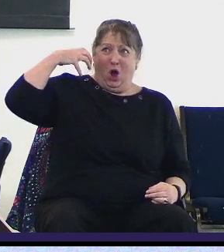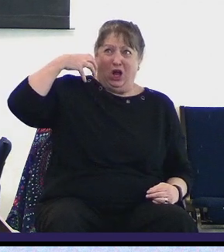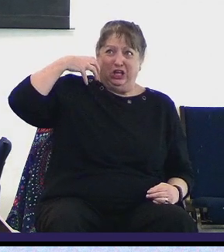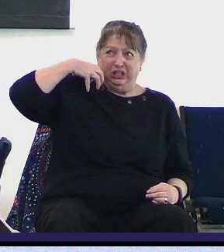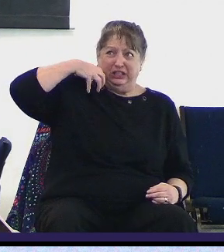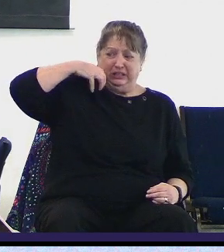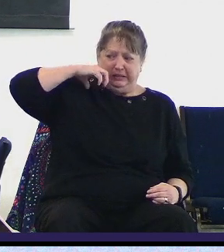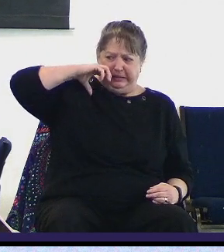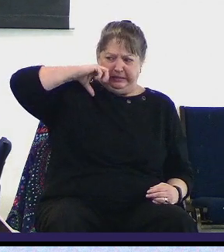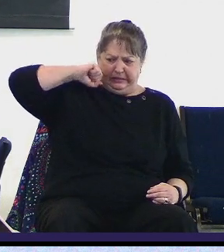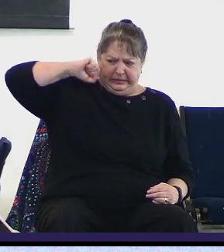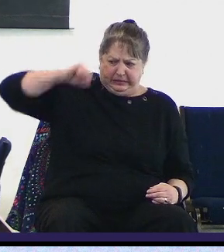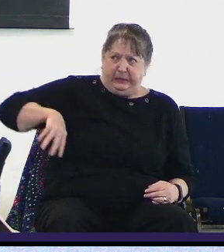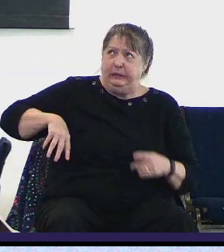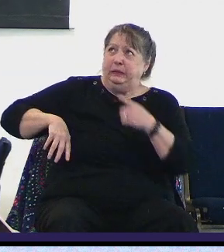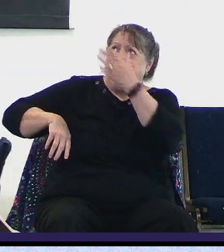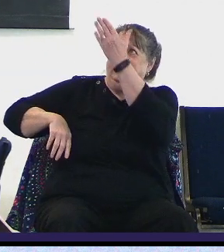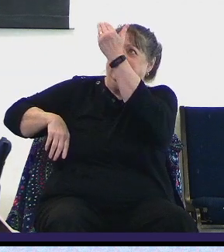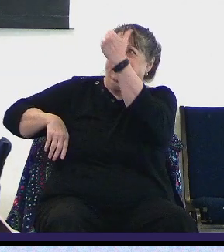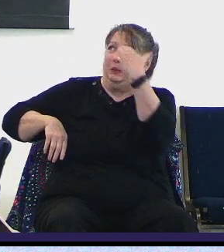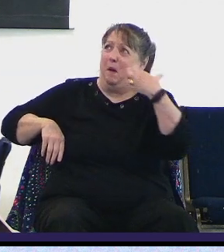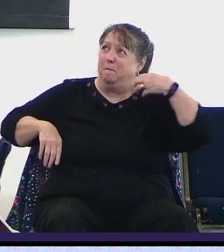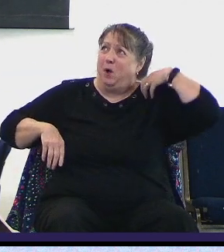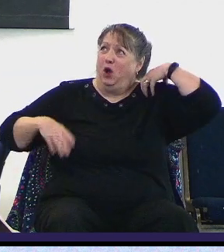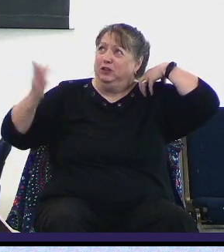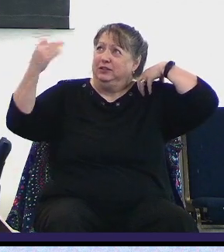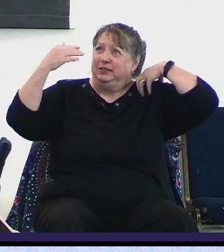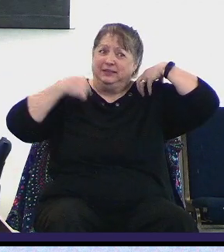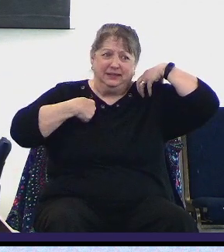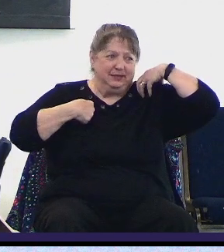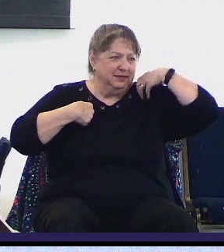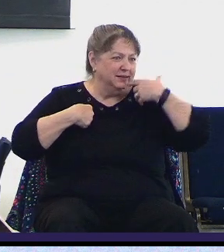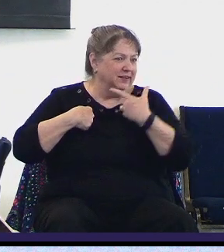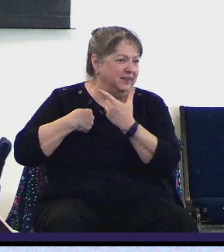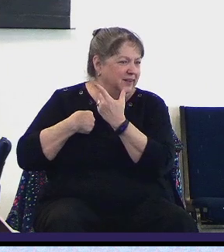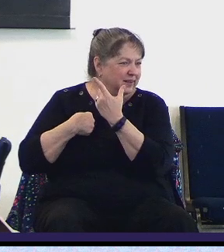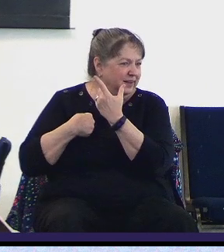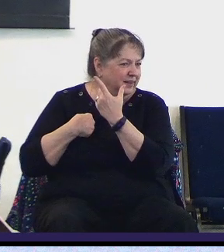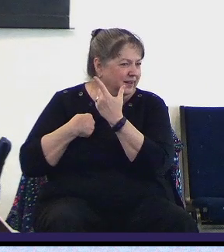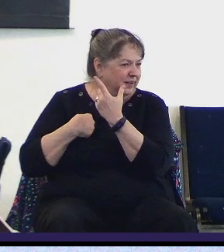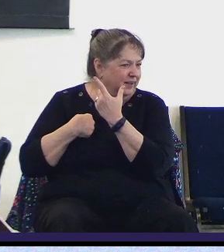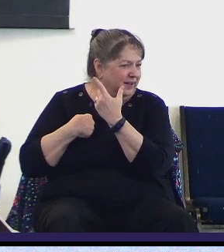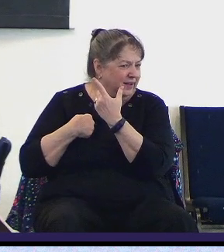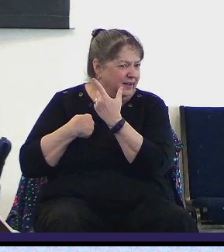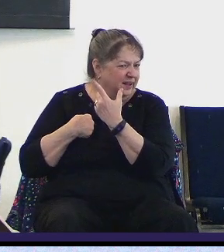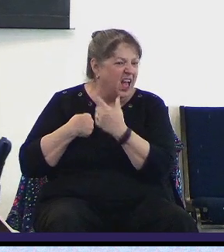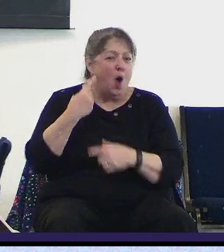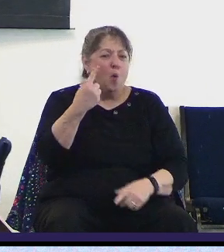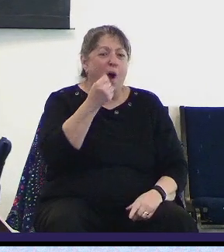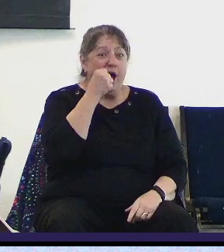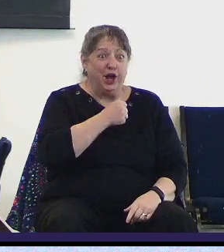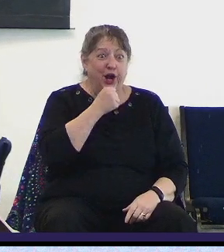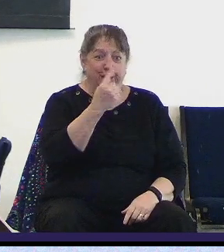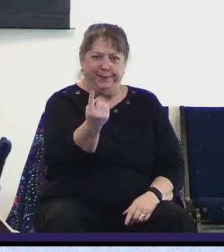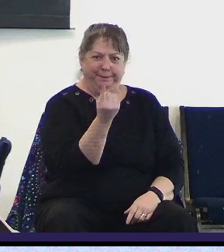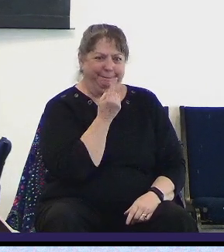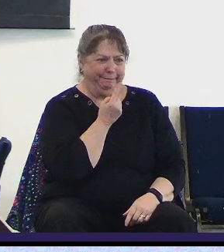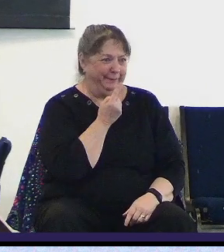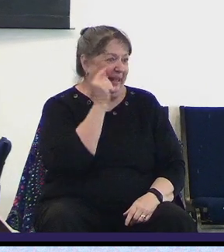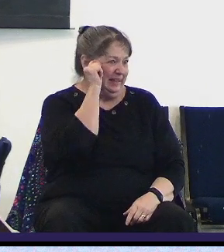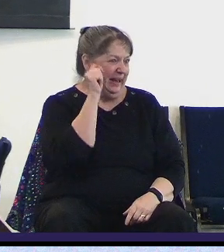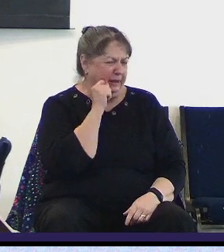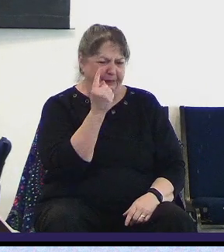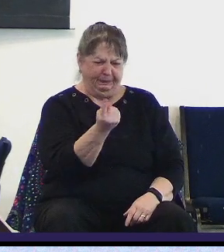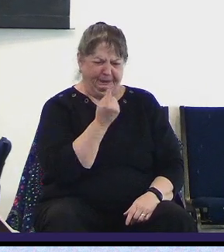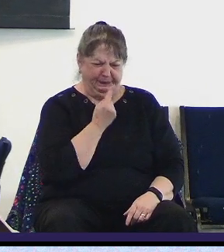is Lord. He is the king. He's the one that leads us. I had one girl come up to me one day, a young teenage Christian came up to me